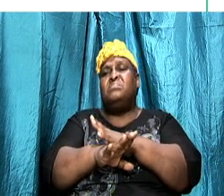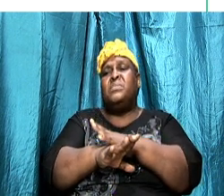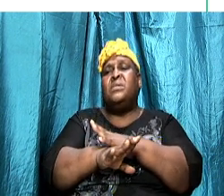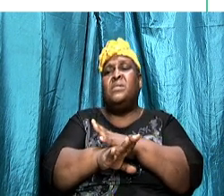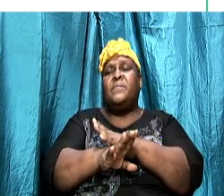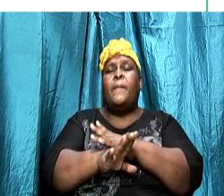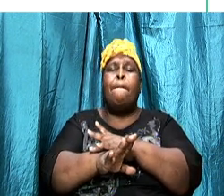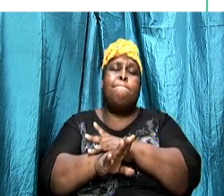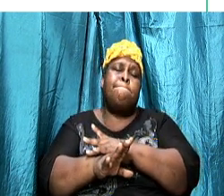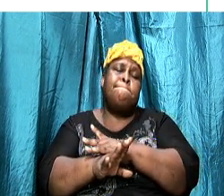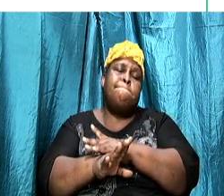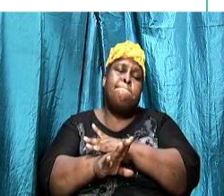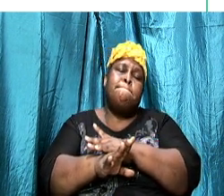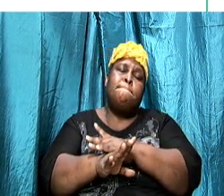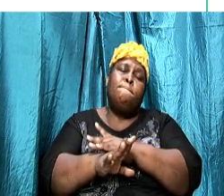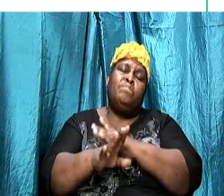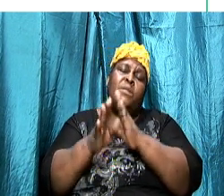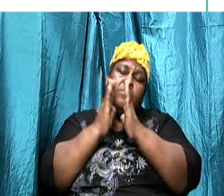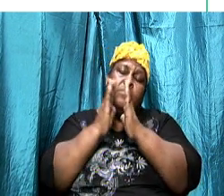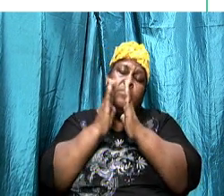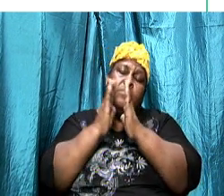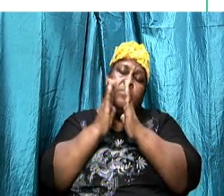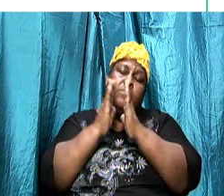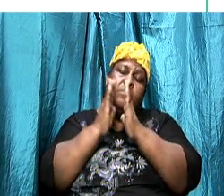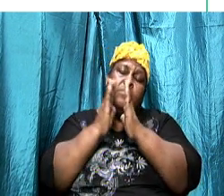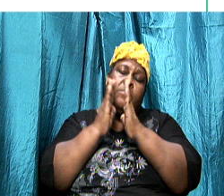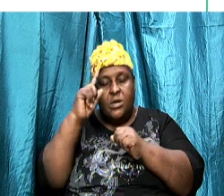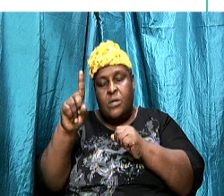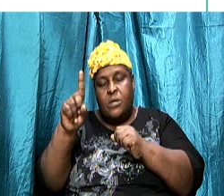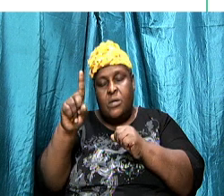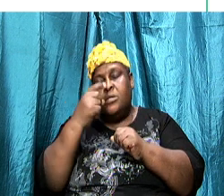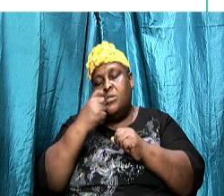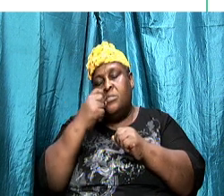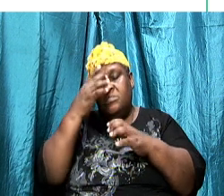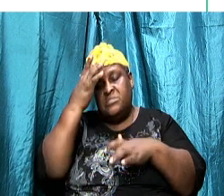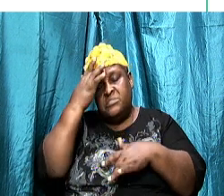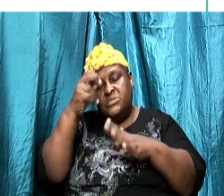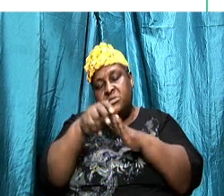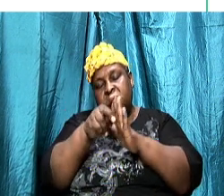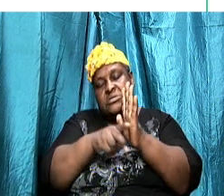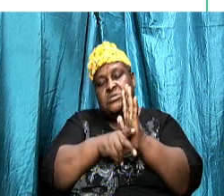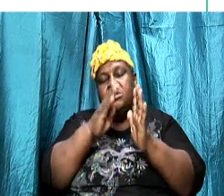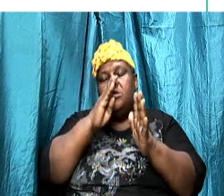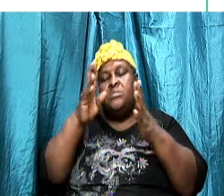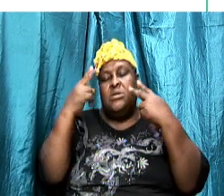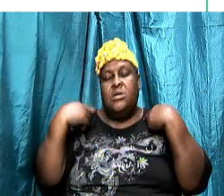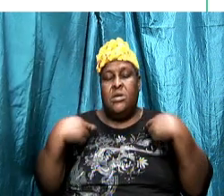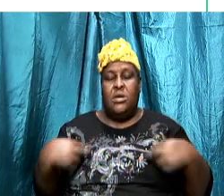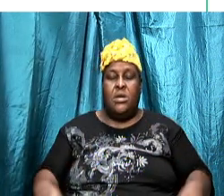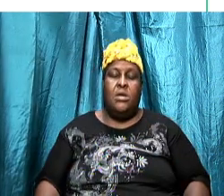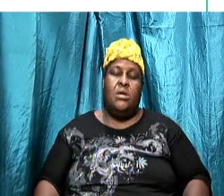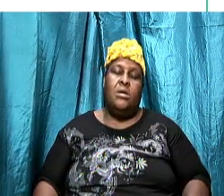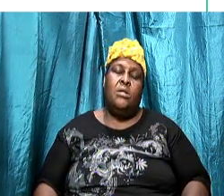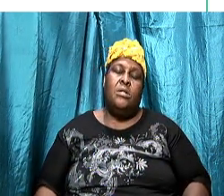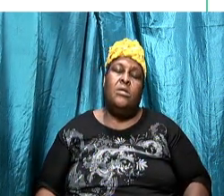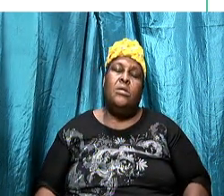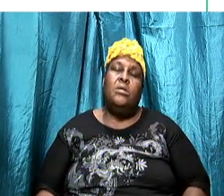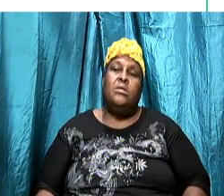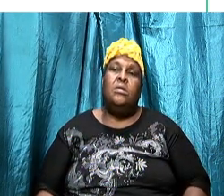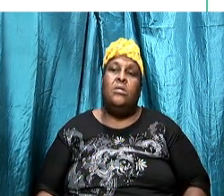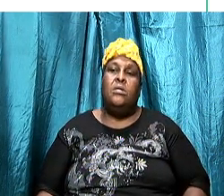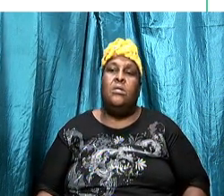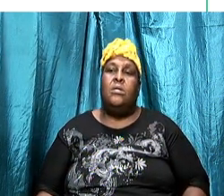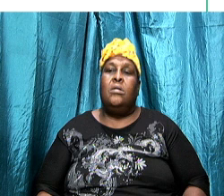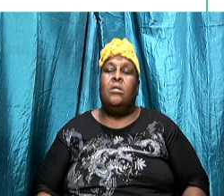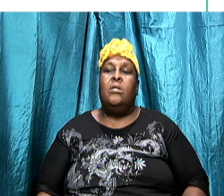lay hands and to pray for somebody that their sickness will be healed. And notice it is